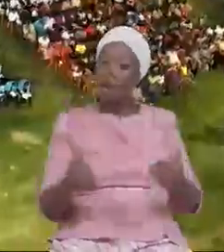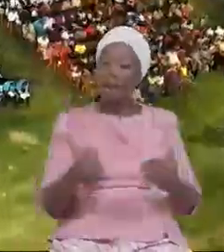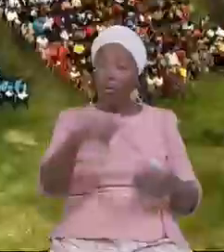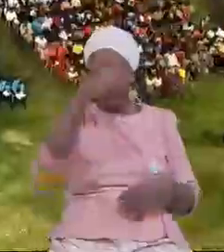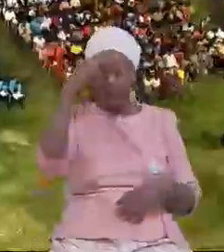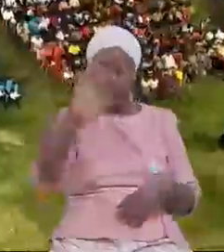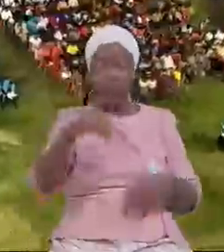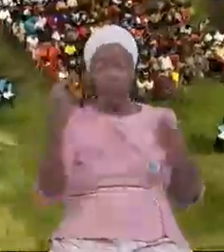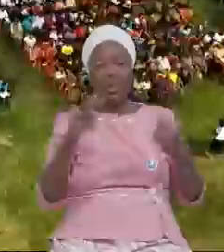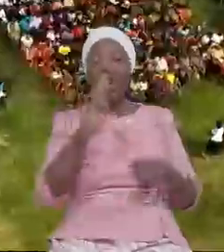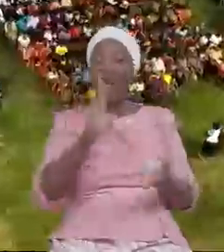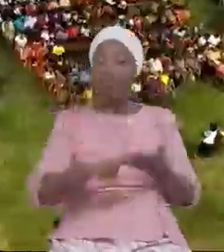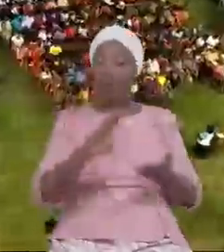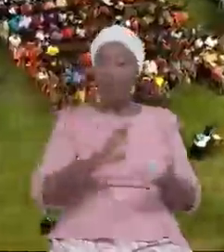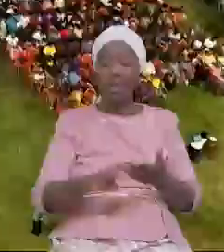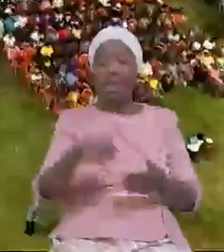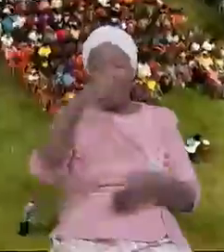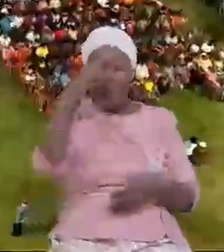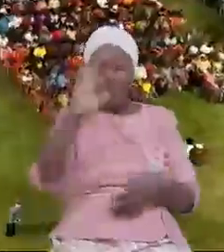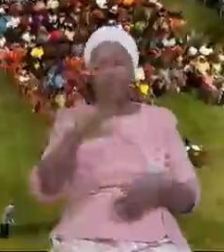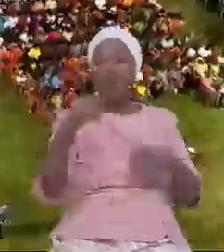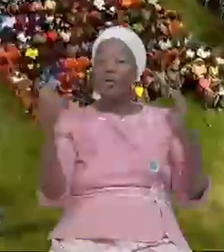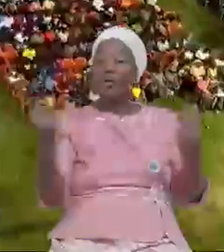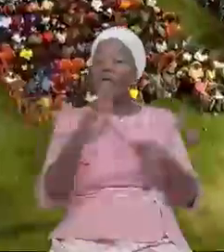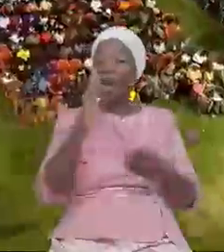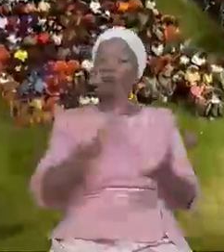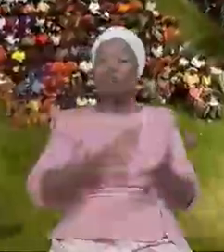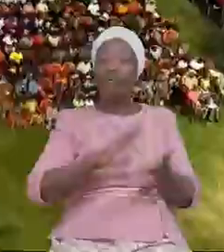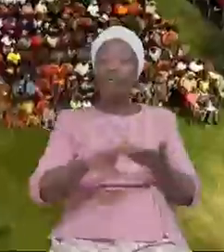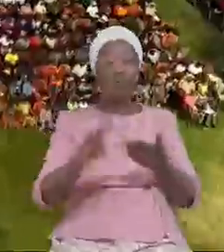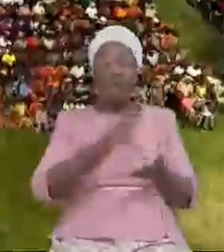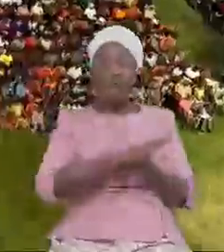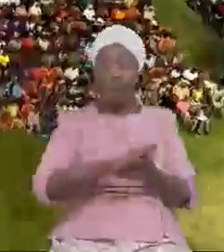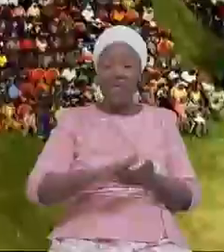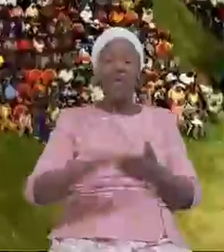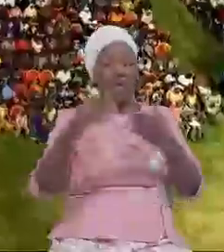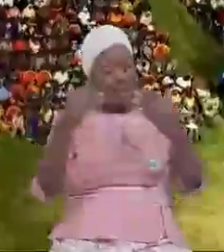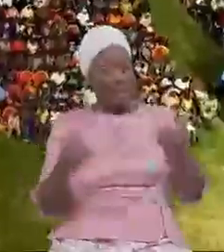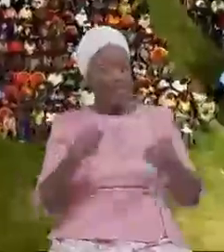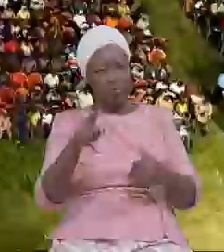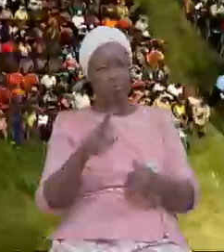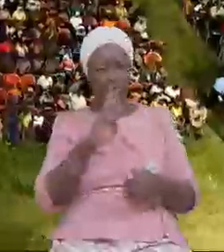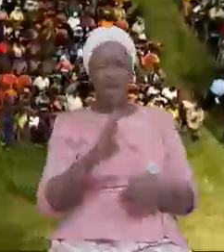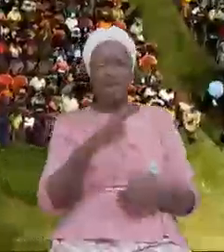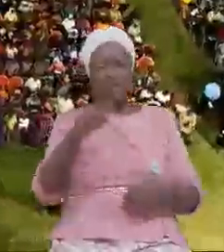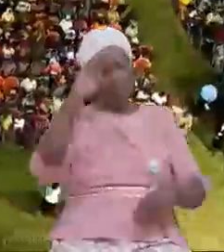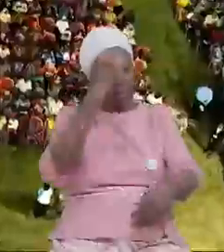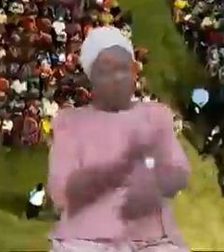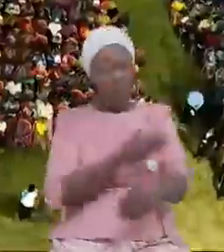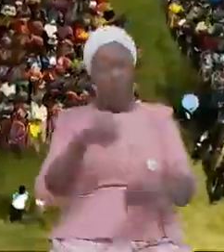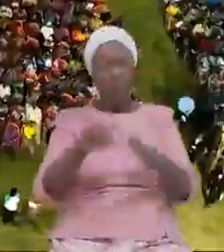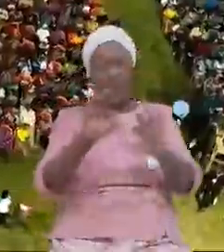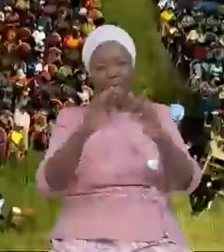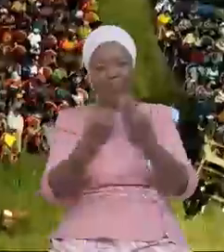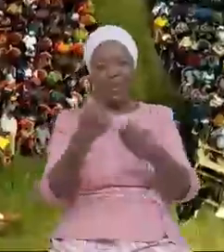are pardoned, because your sins are forgiven, you are now the son in the family of